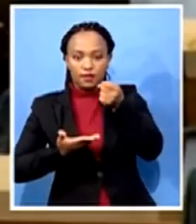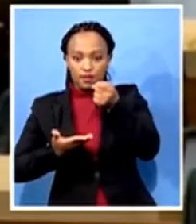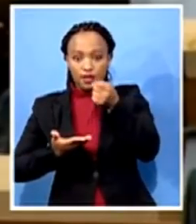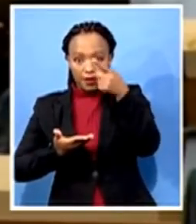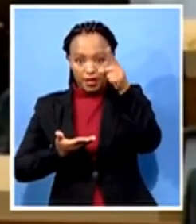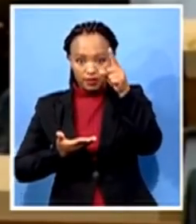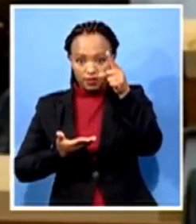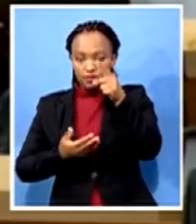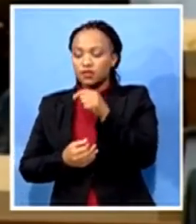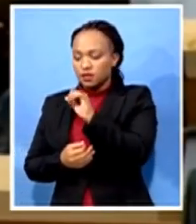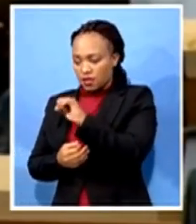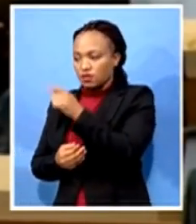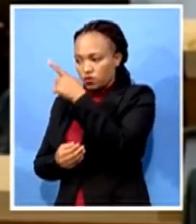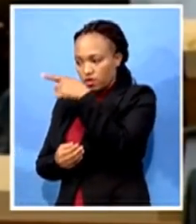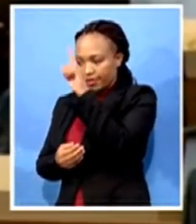funding was controlled,